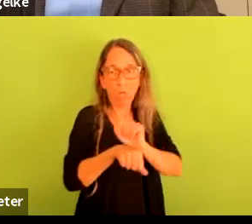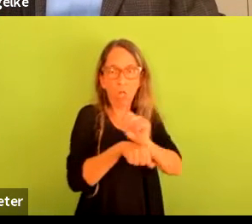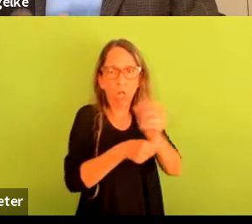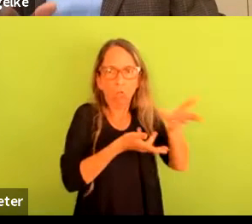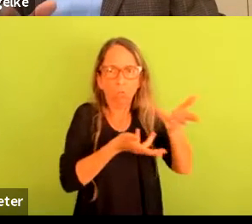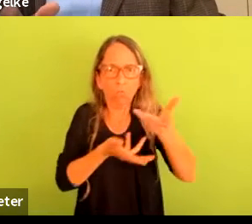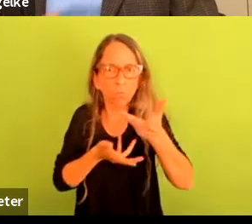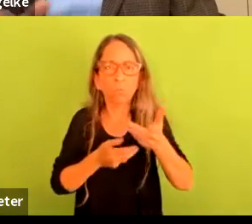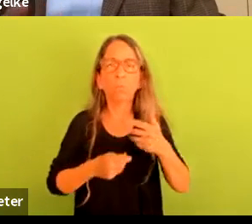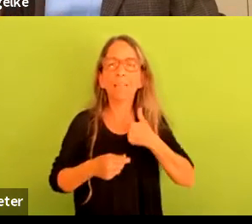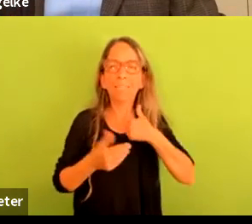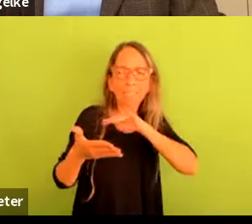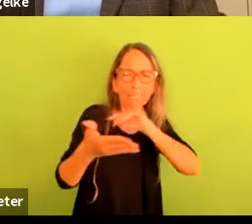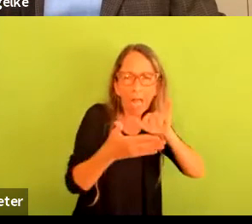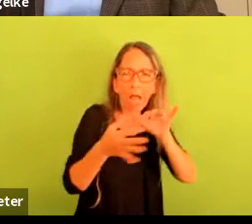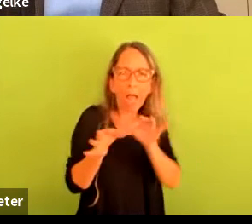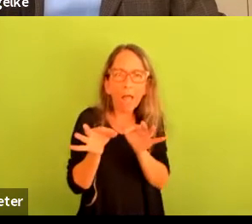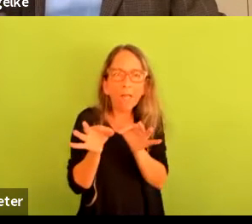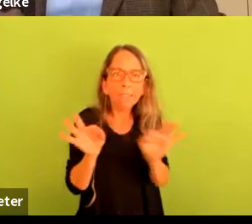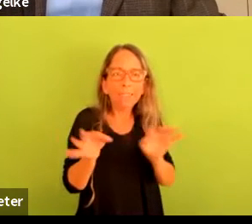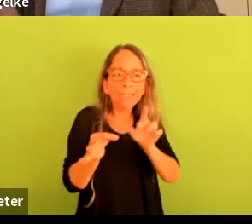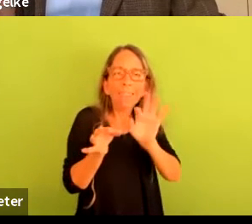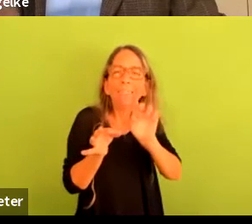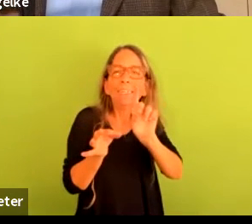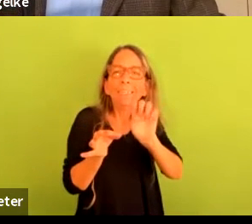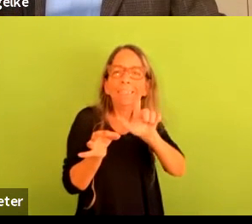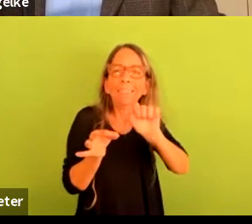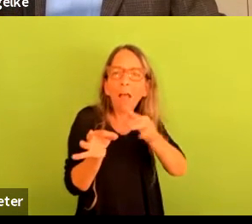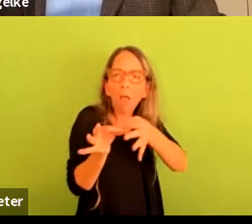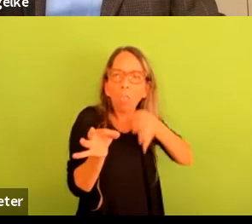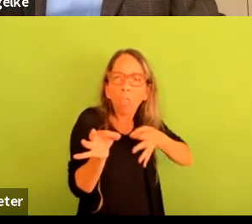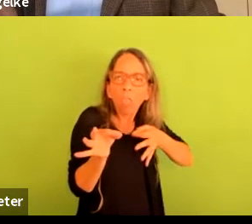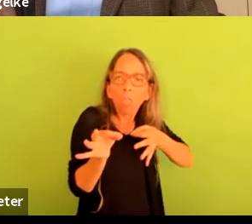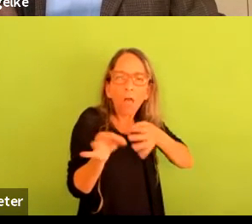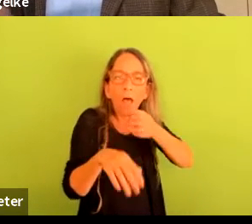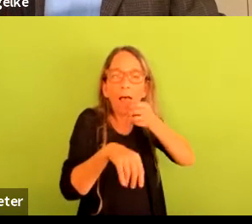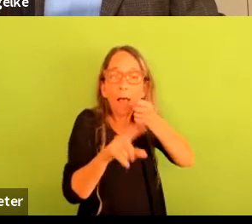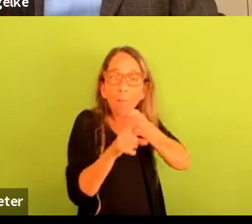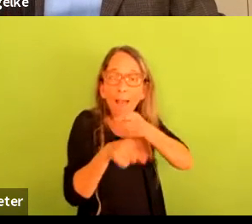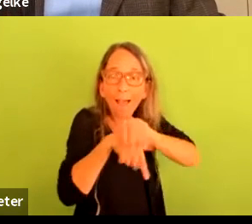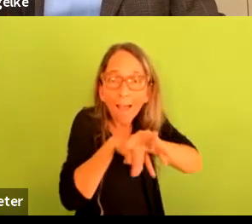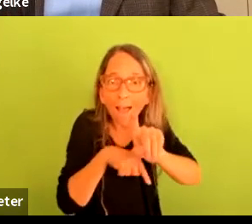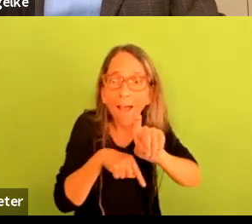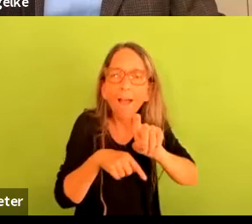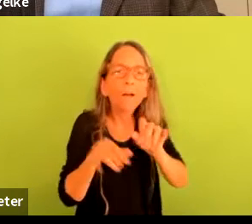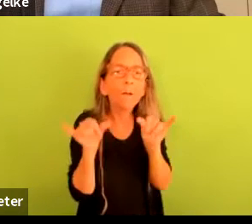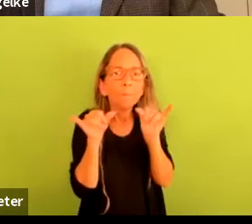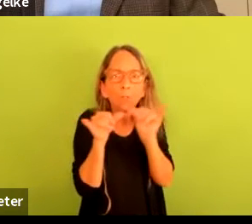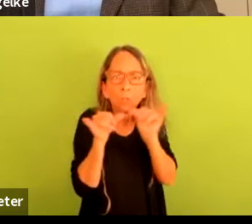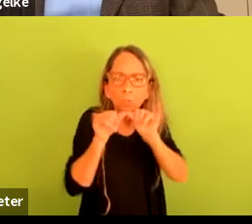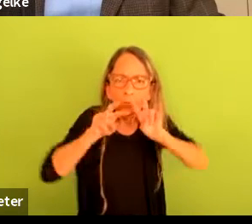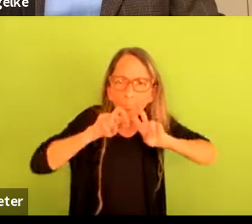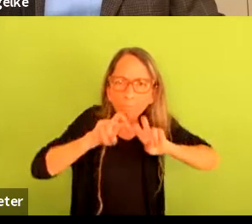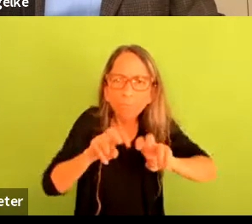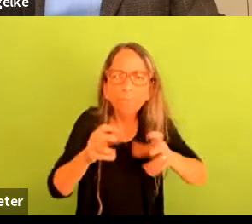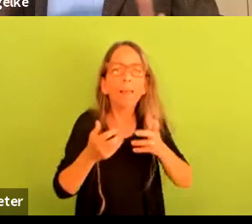We look at what are the different impacts of delay in terms of how is it measured and what are the impacts that it has on the